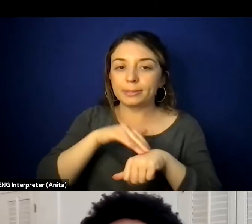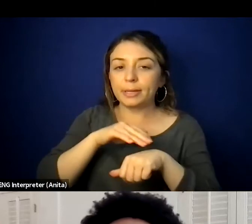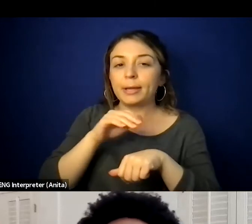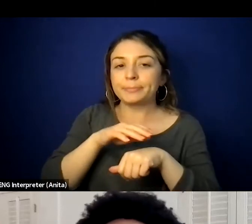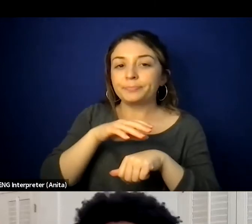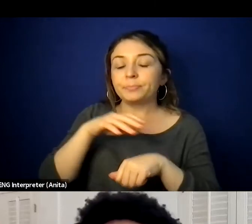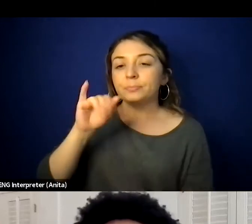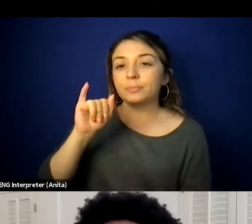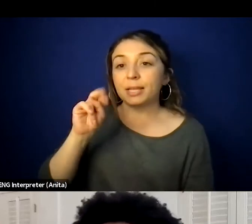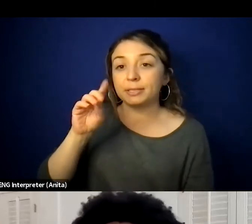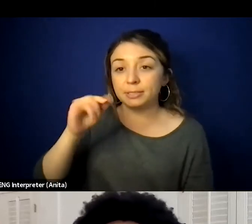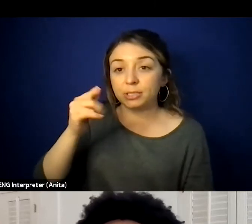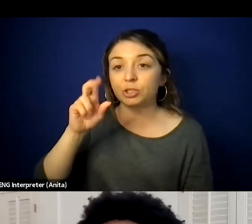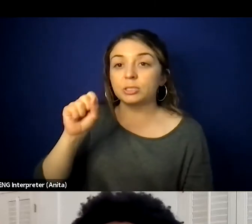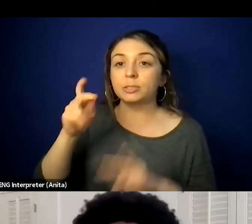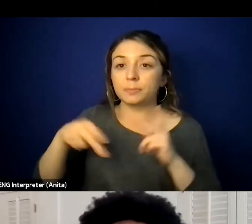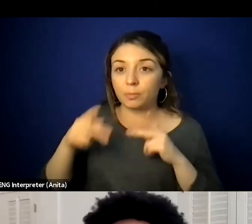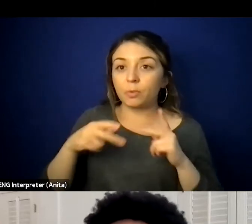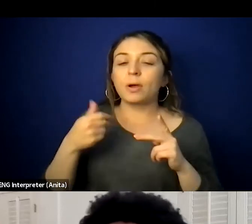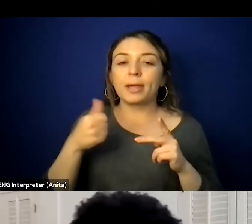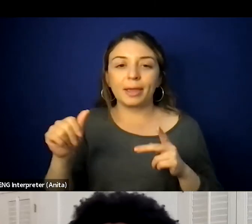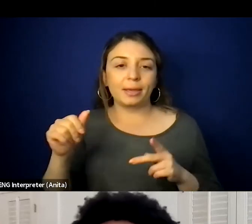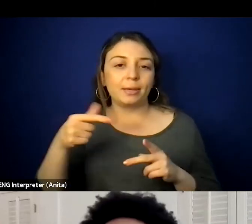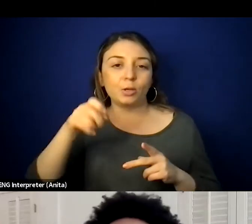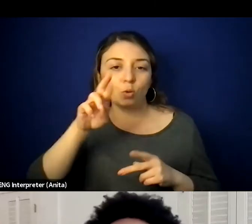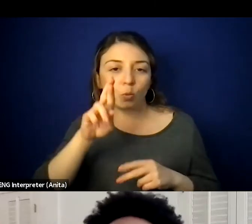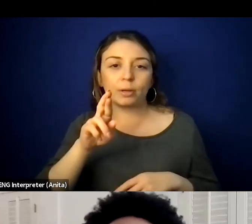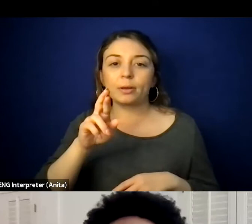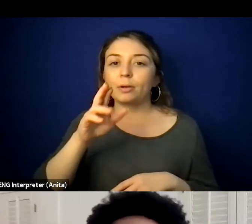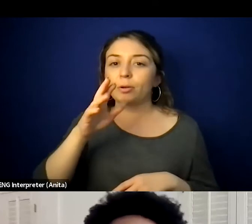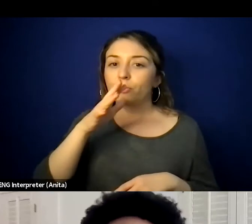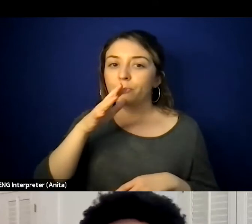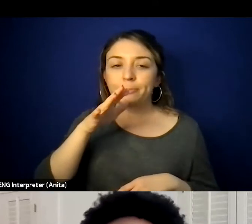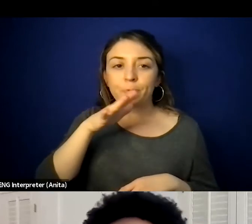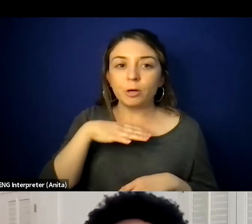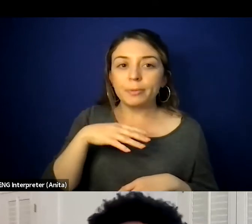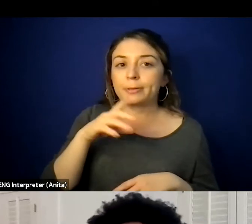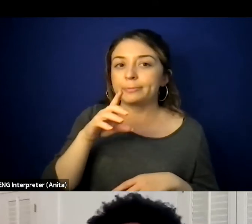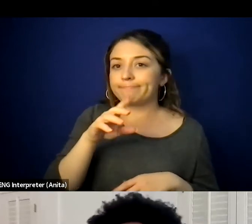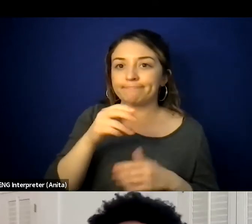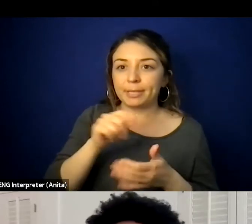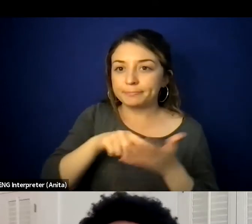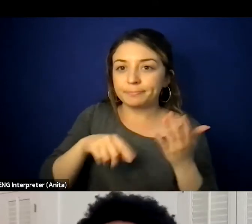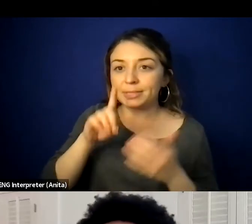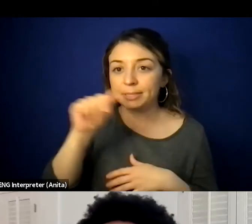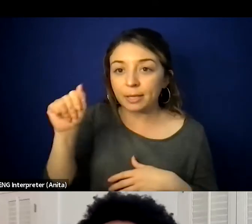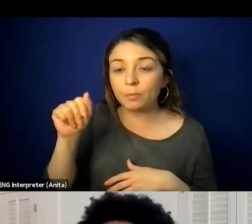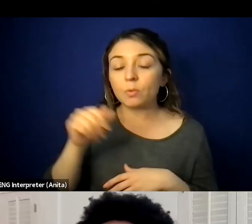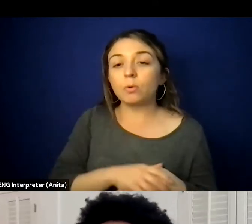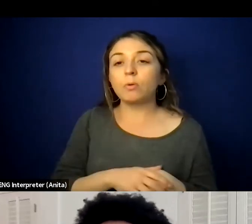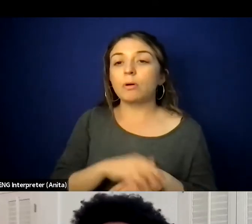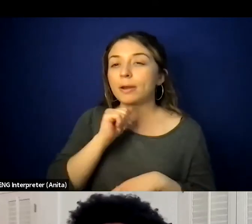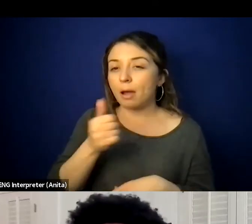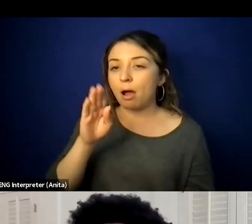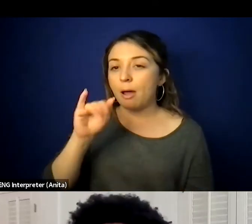those who are women, queer, transgender, non-binary, and/or disabled. And we do that through